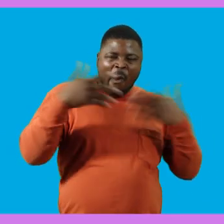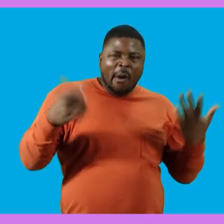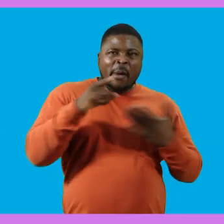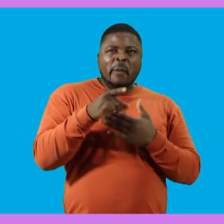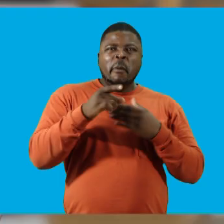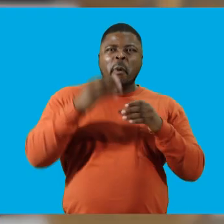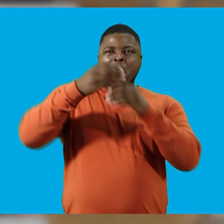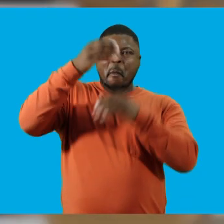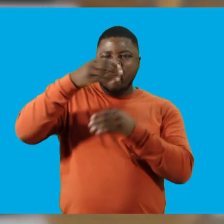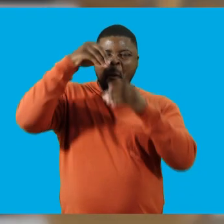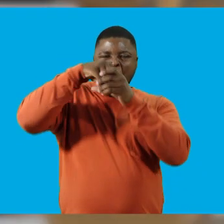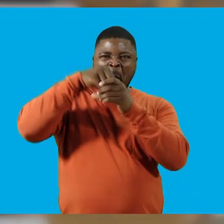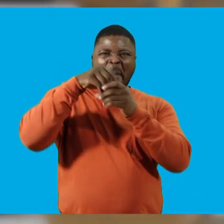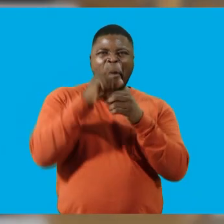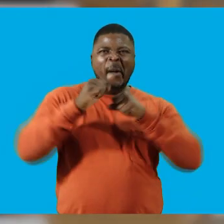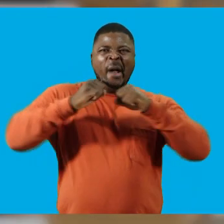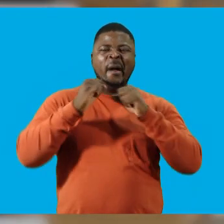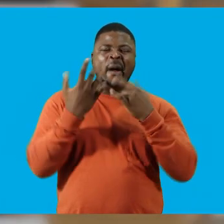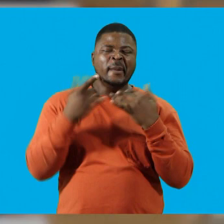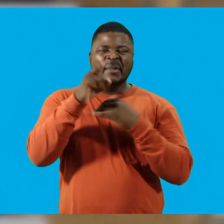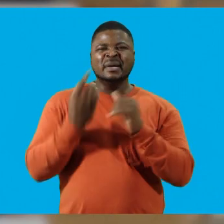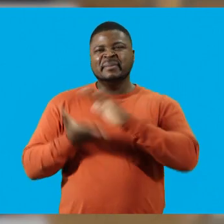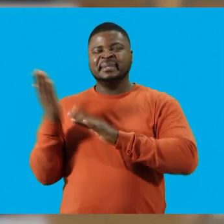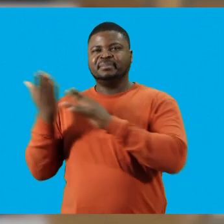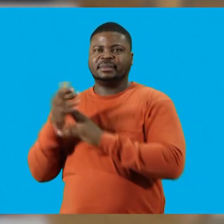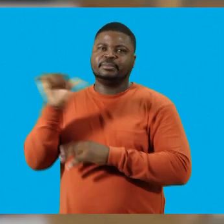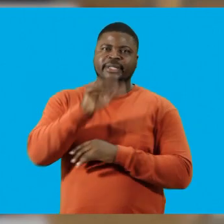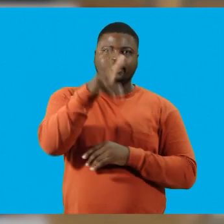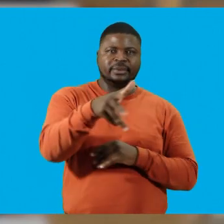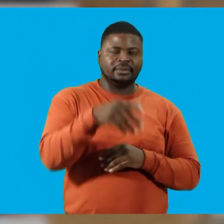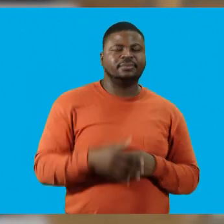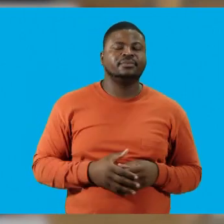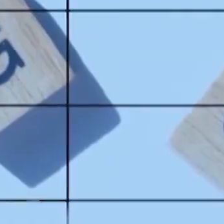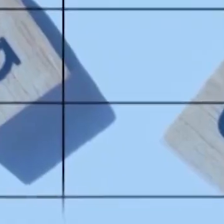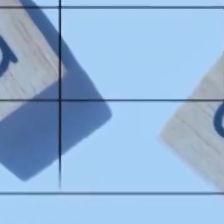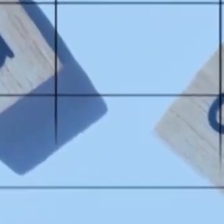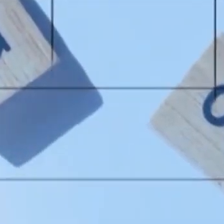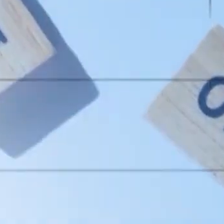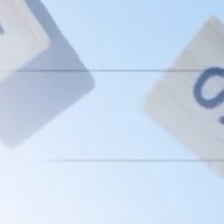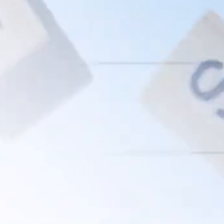3D shape. And that is it for now. Let's go for an ad break. See you soon.